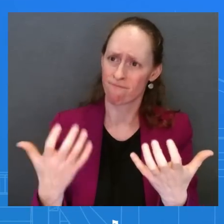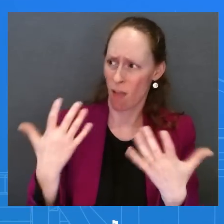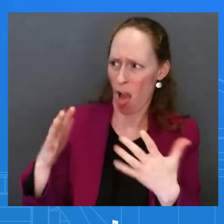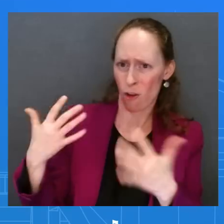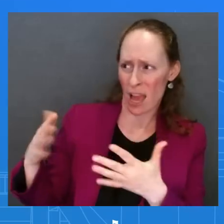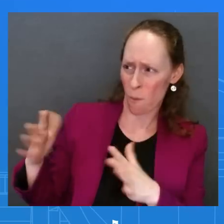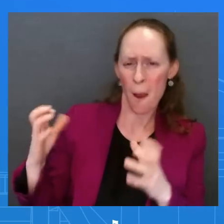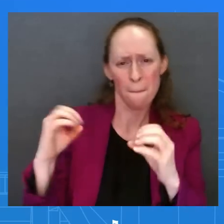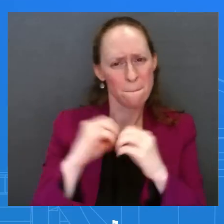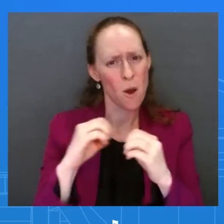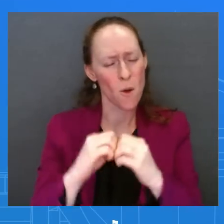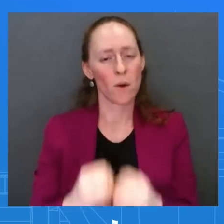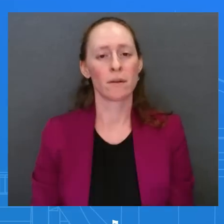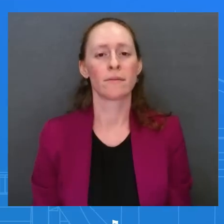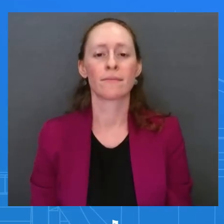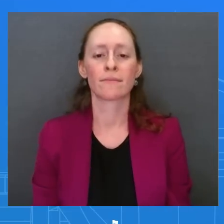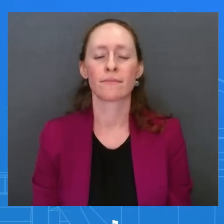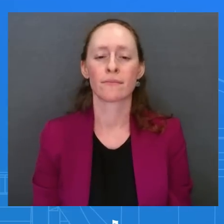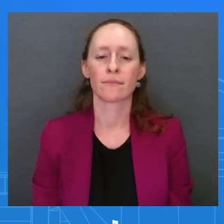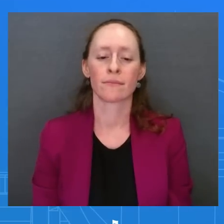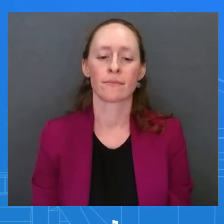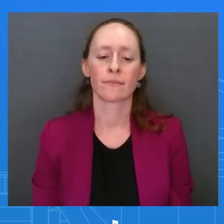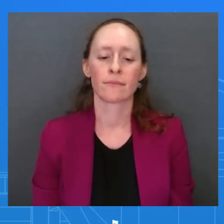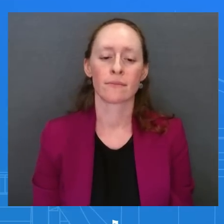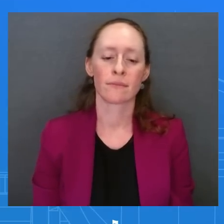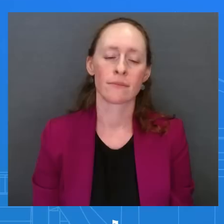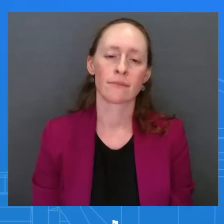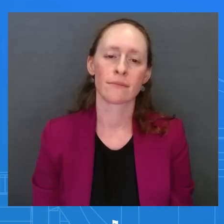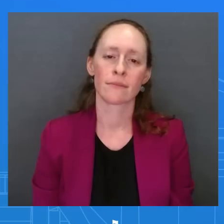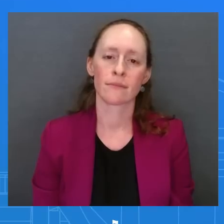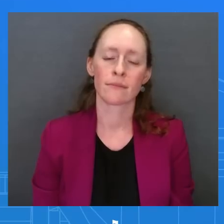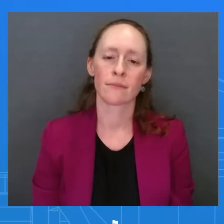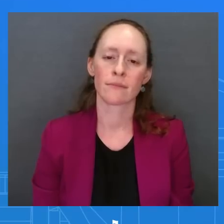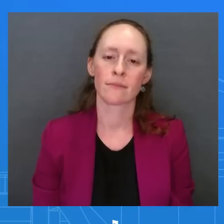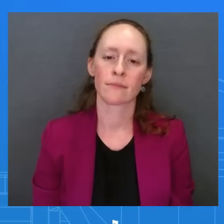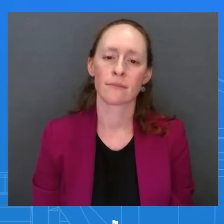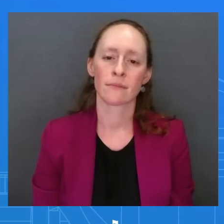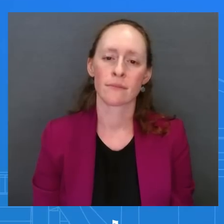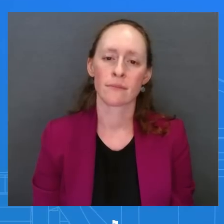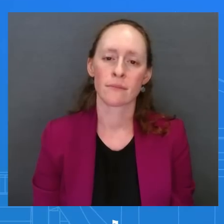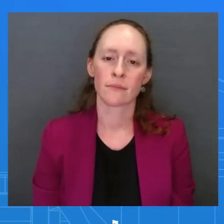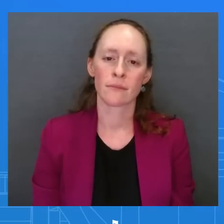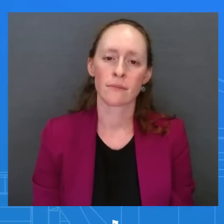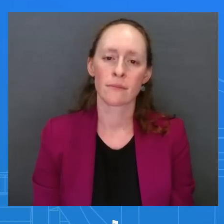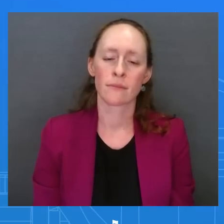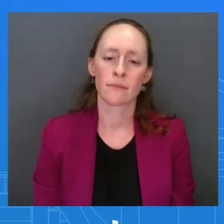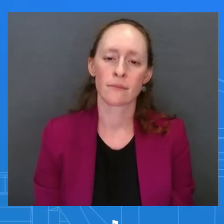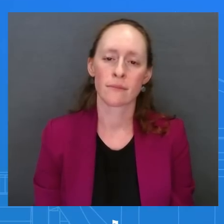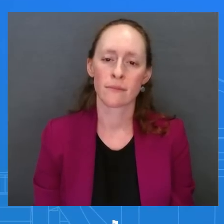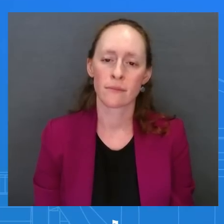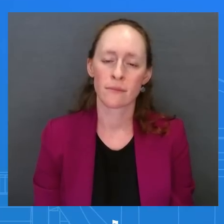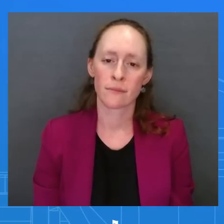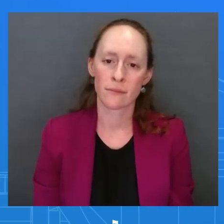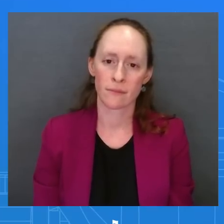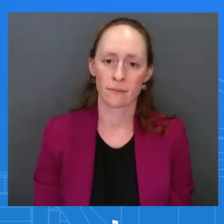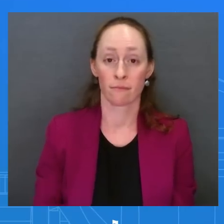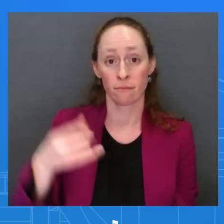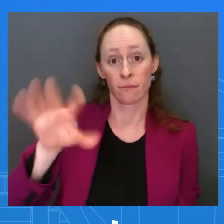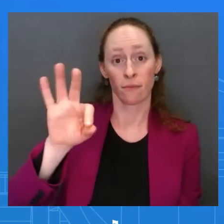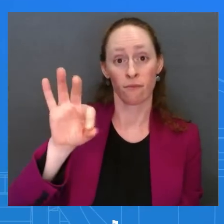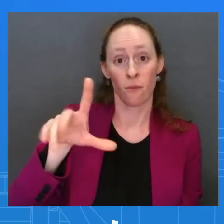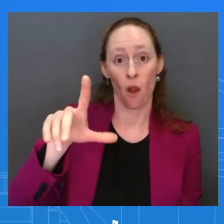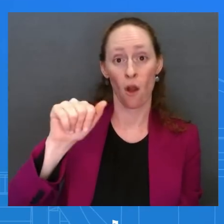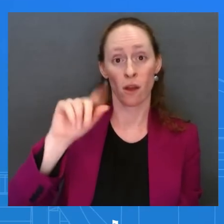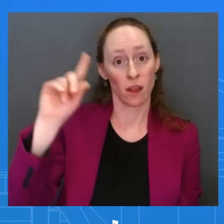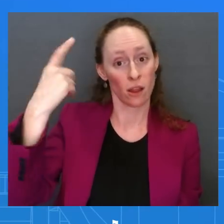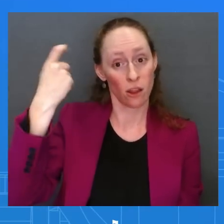questions. Florida Governor Ron DeSantis is on the border, and he is escalating his attacks against the Biden administration, who, in